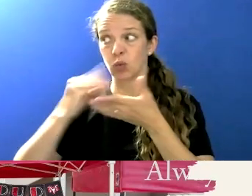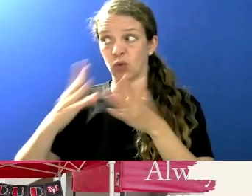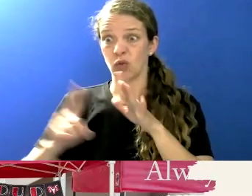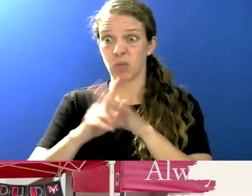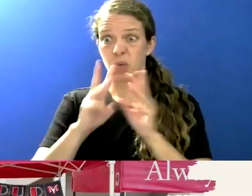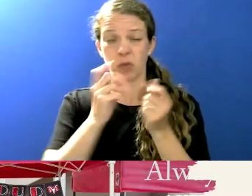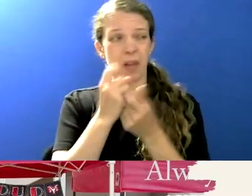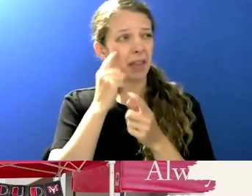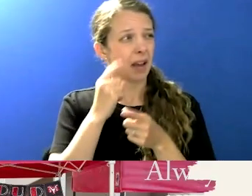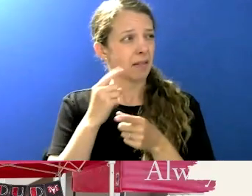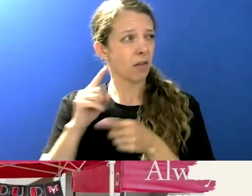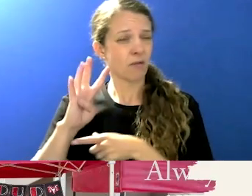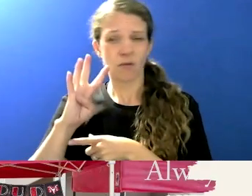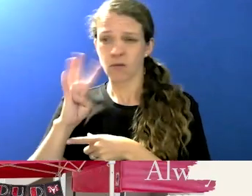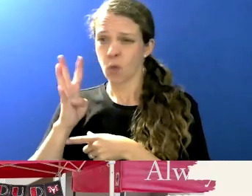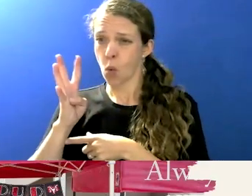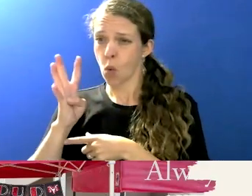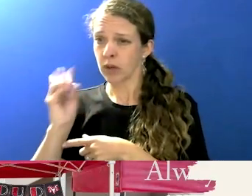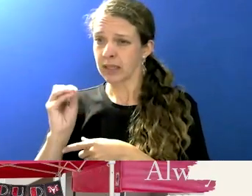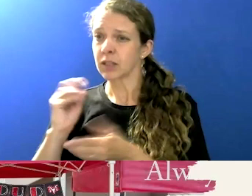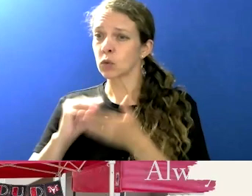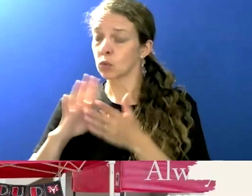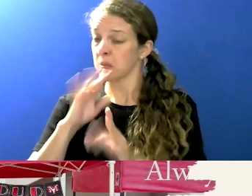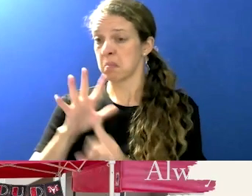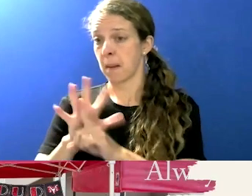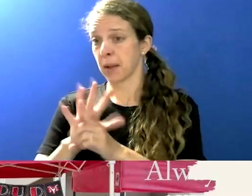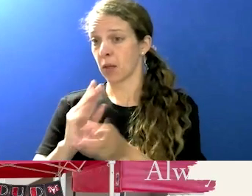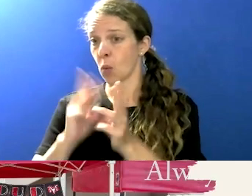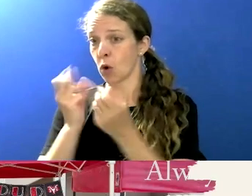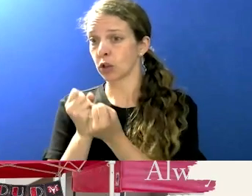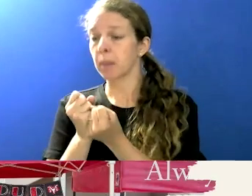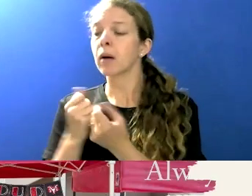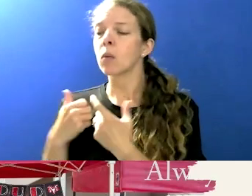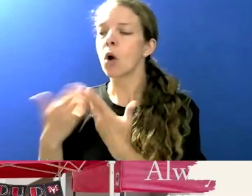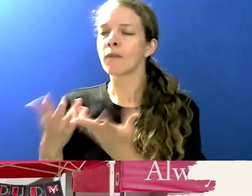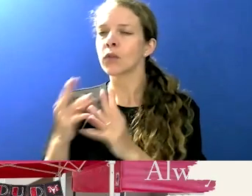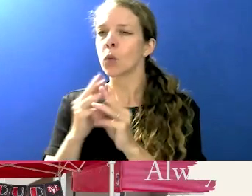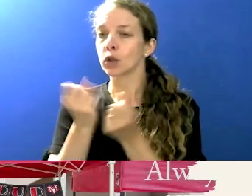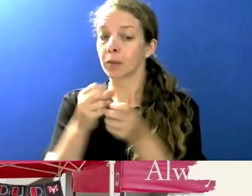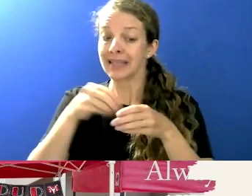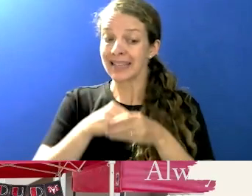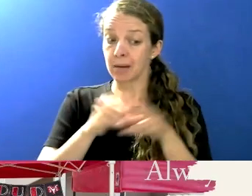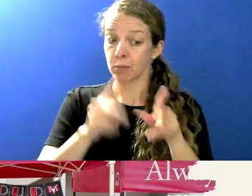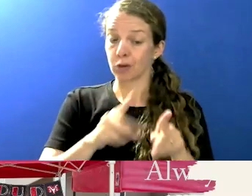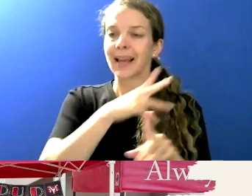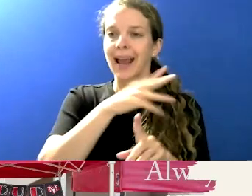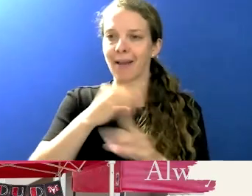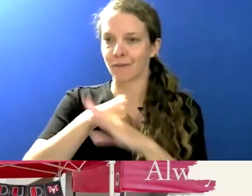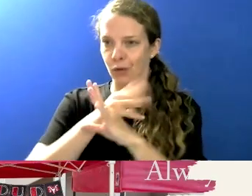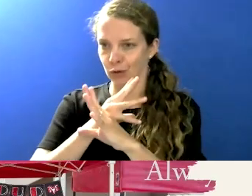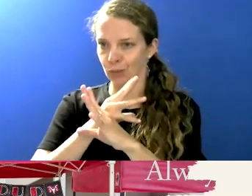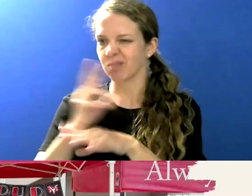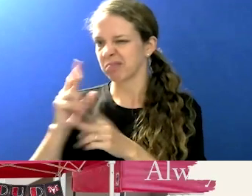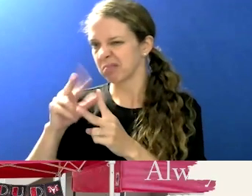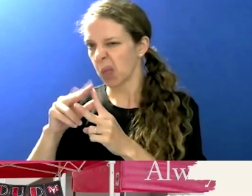think I had like 40 students show up to that workshop. So it's a pretty popular workshop. We do offer our workshops in person or virtual. We do acknowledge that some of